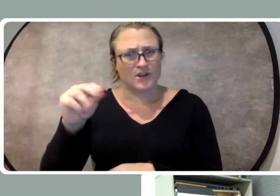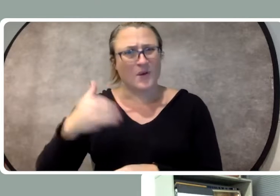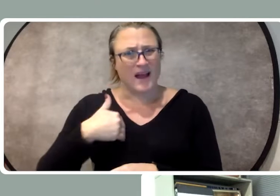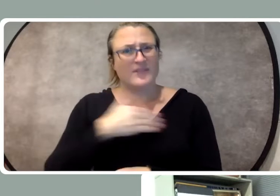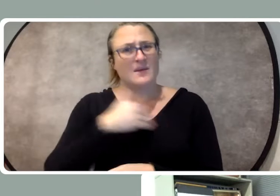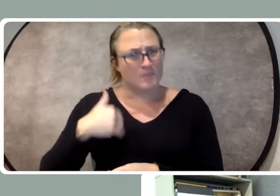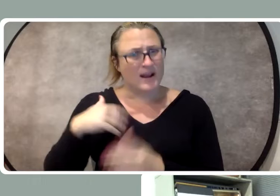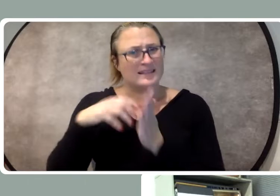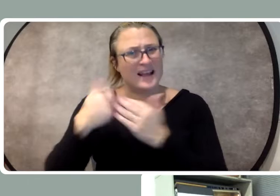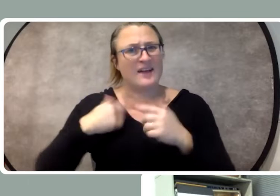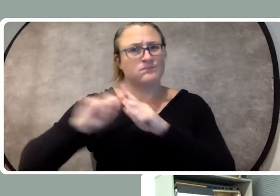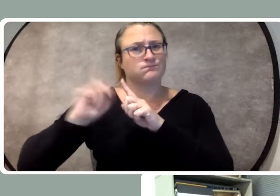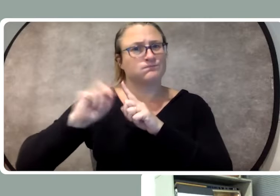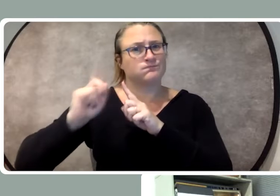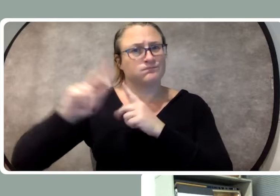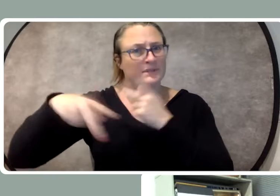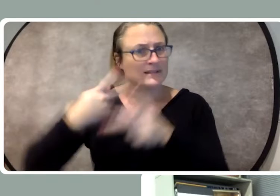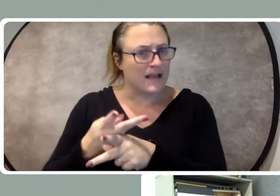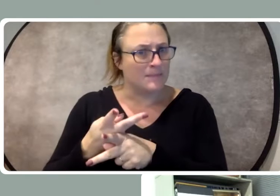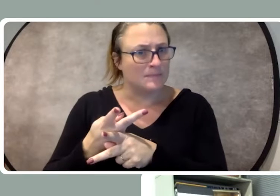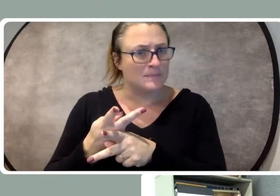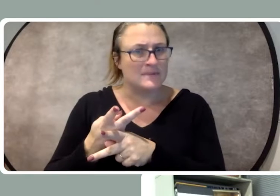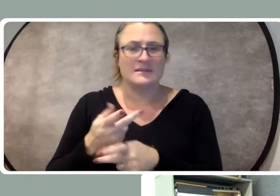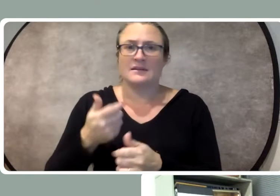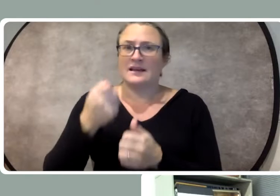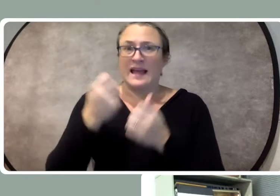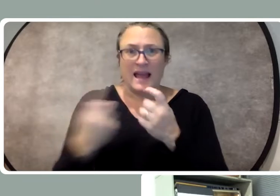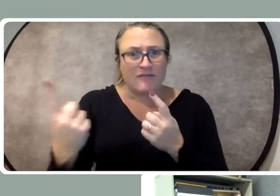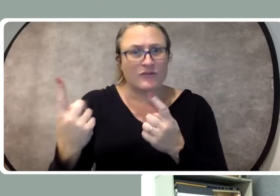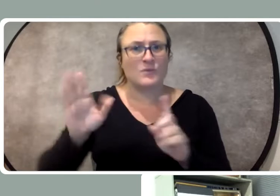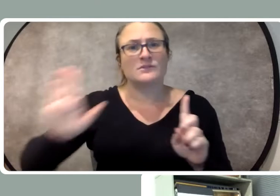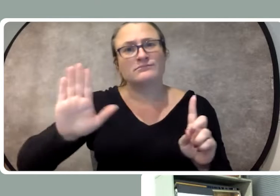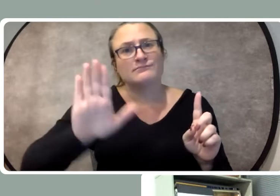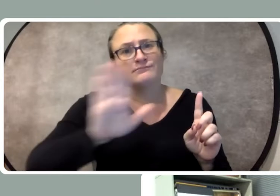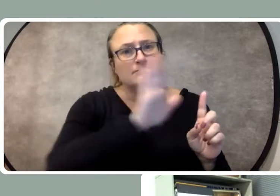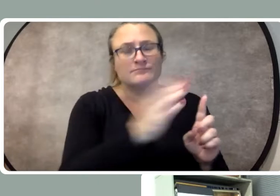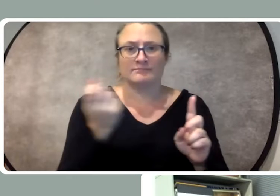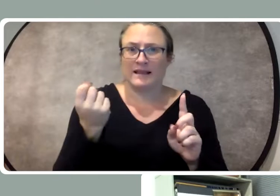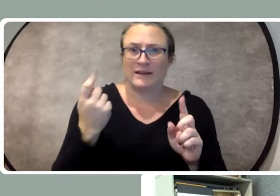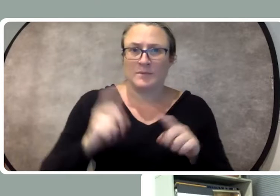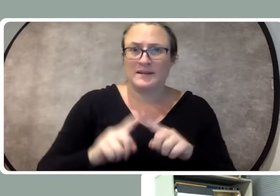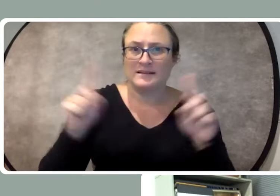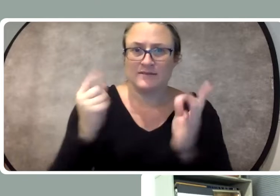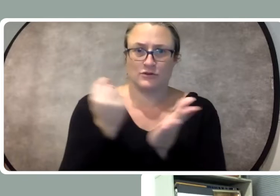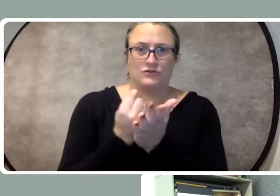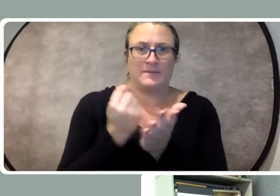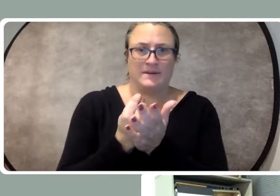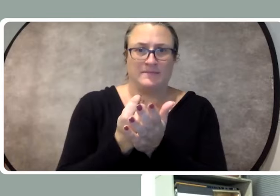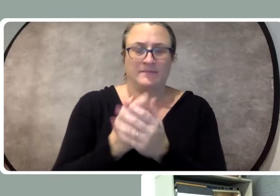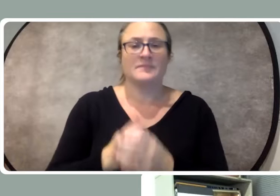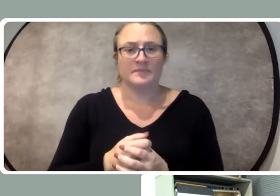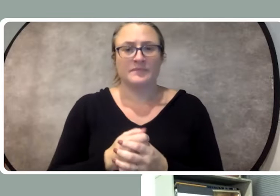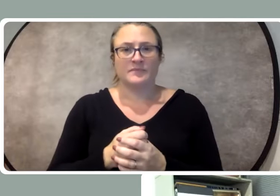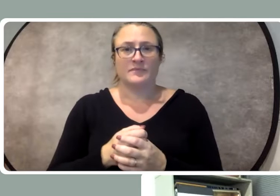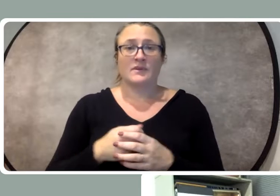breast cancer, and everyone's breast cancer is treated differently. So there are three things we look at under